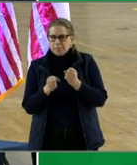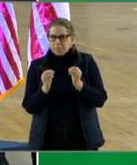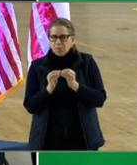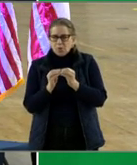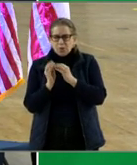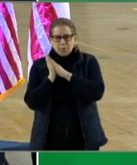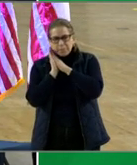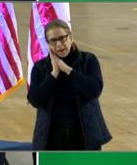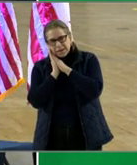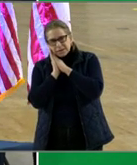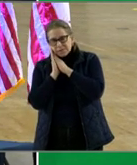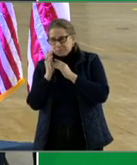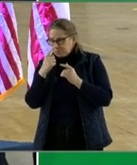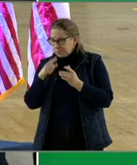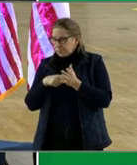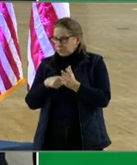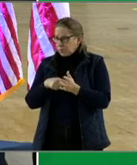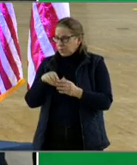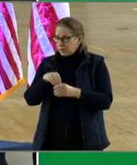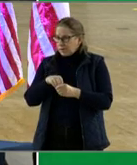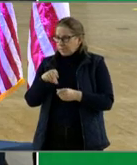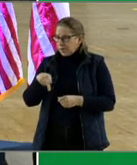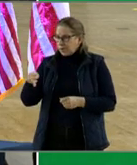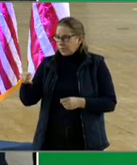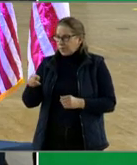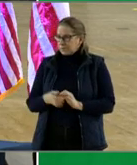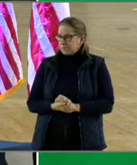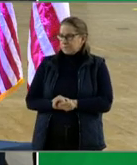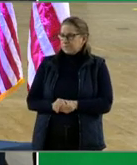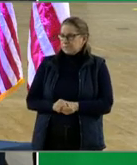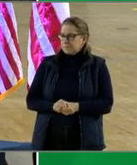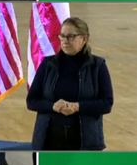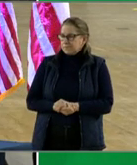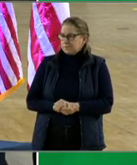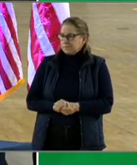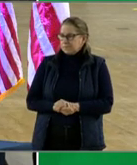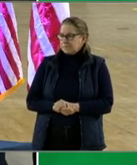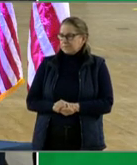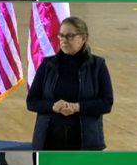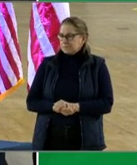that shows the chart with the bed need.